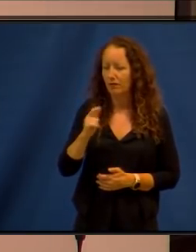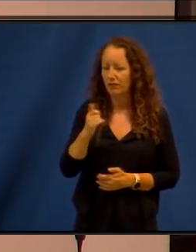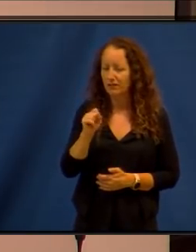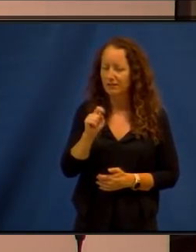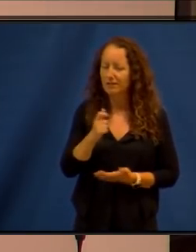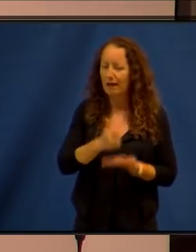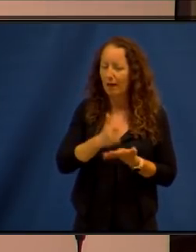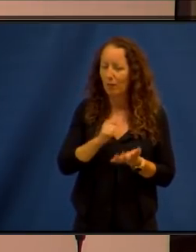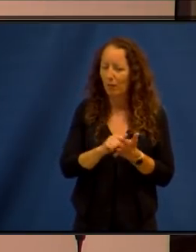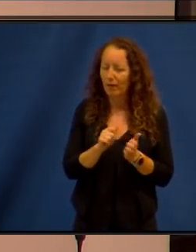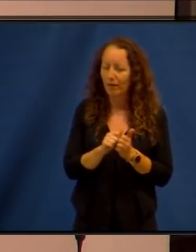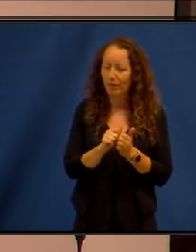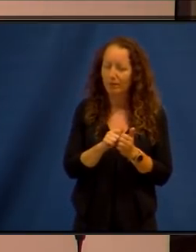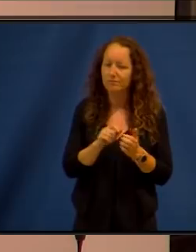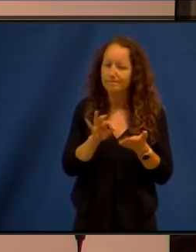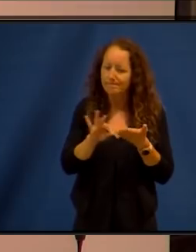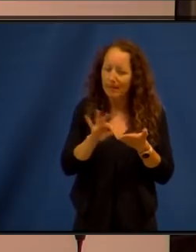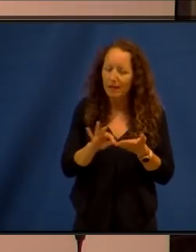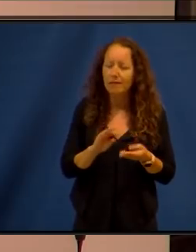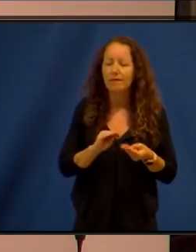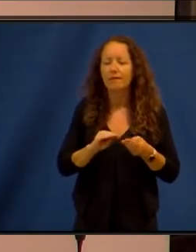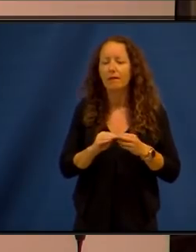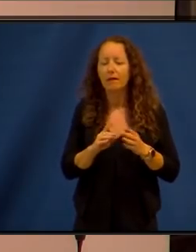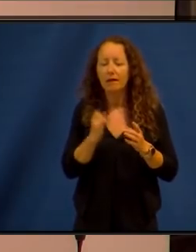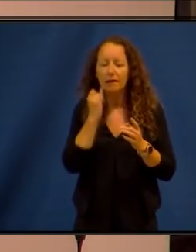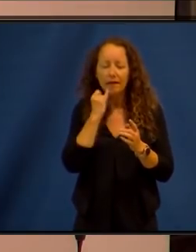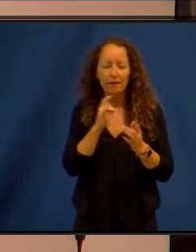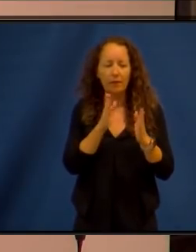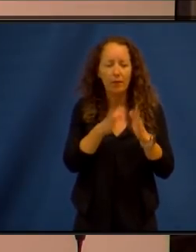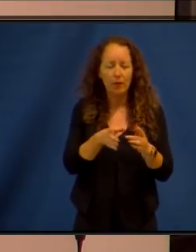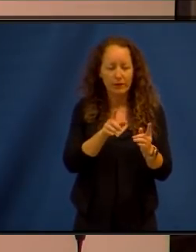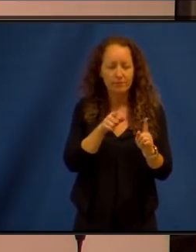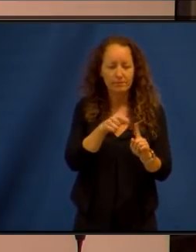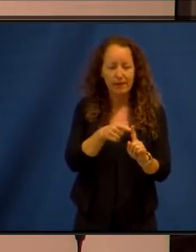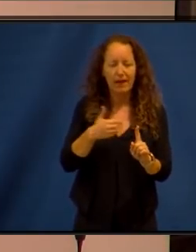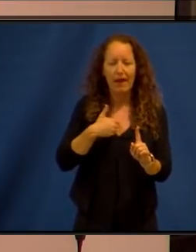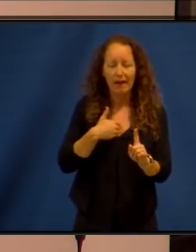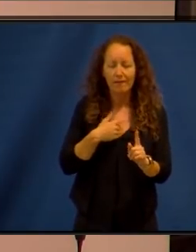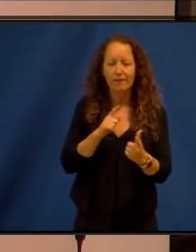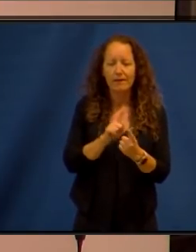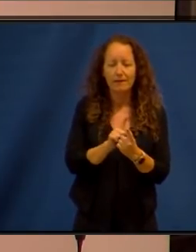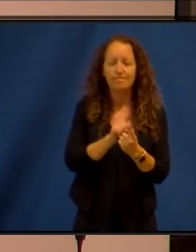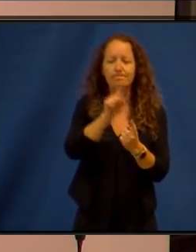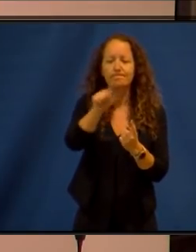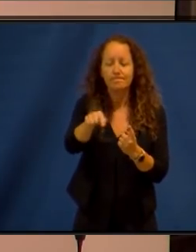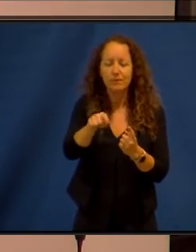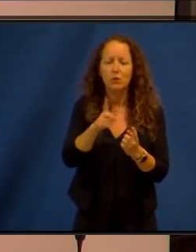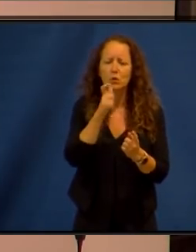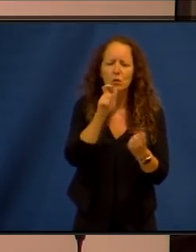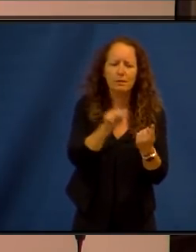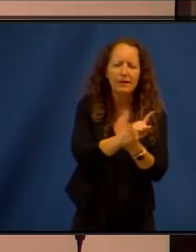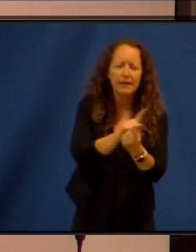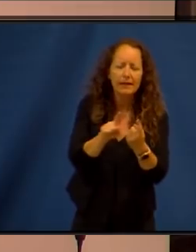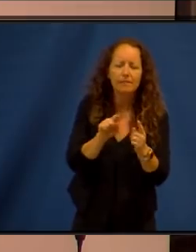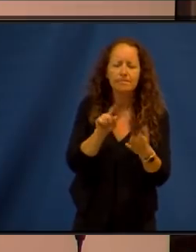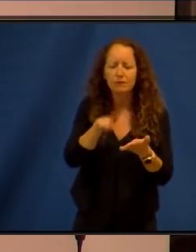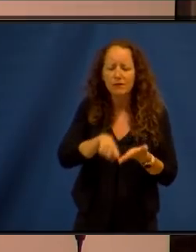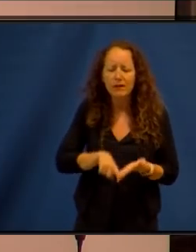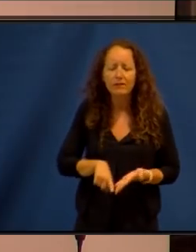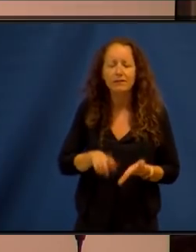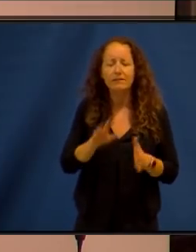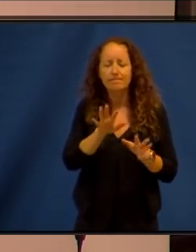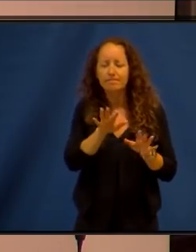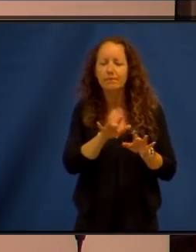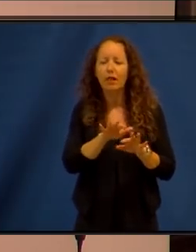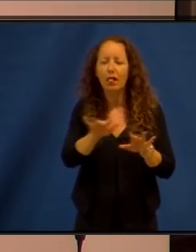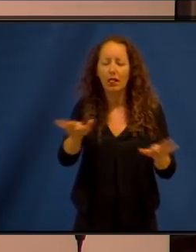tracing, and also assist with training staff in contact tracing. And then we have another person who we are considering